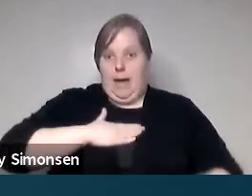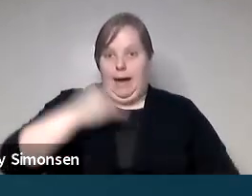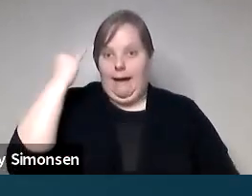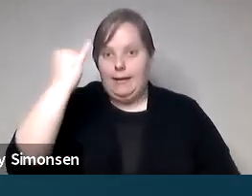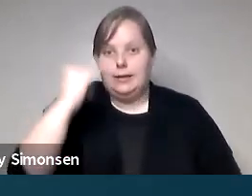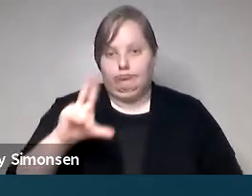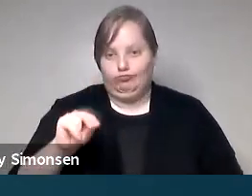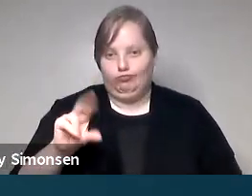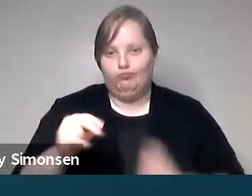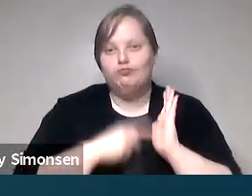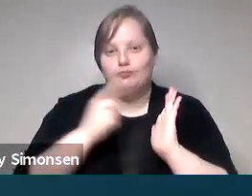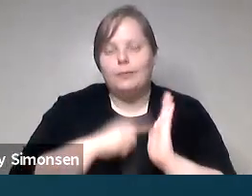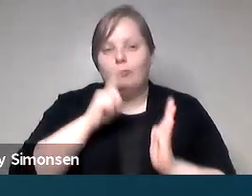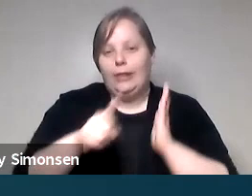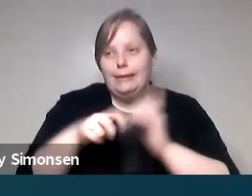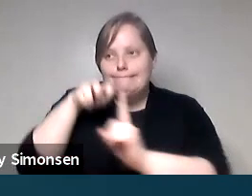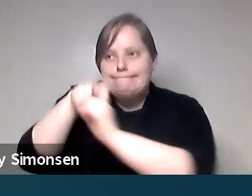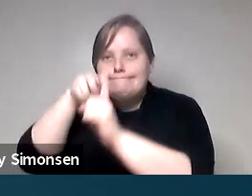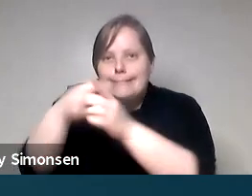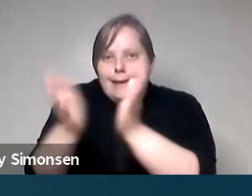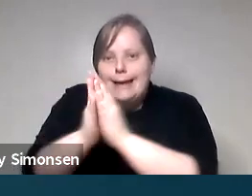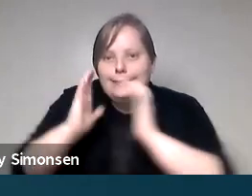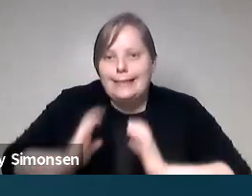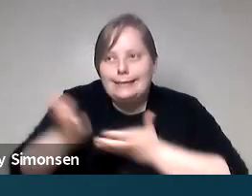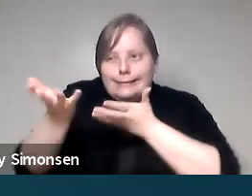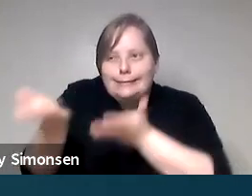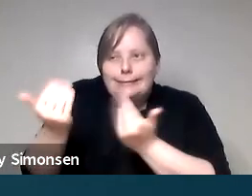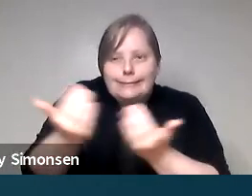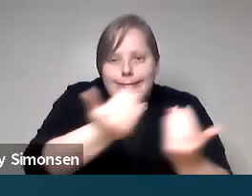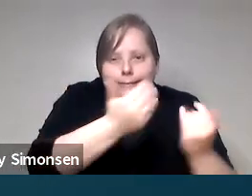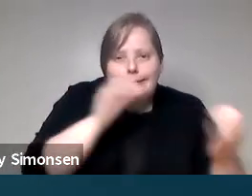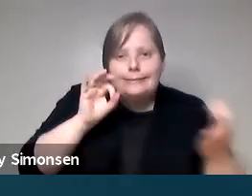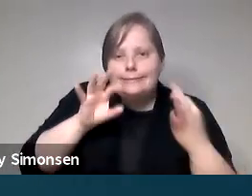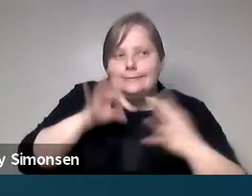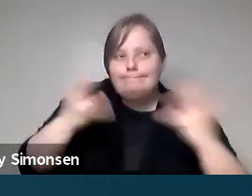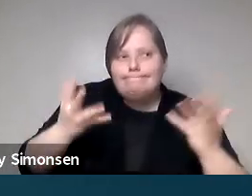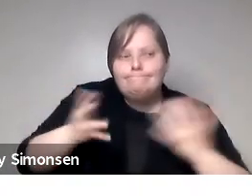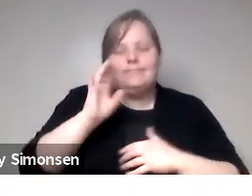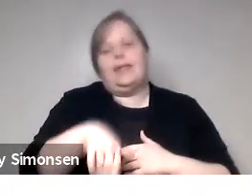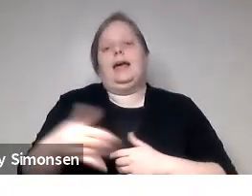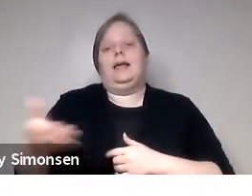from even my the clients that I've had the opportunity to work with.